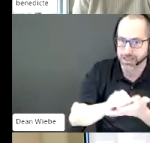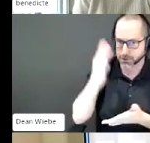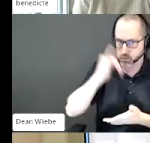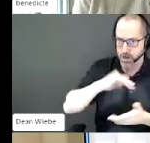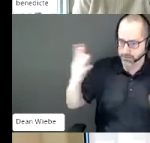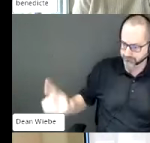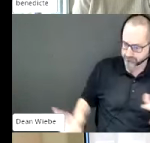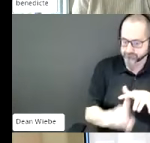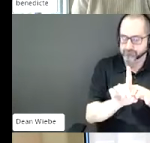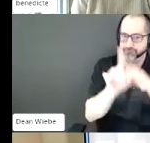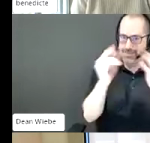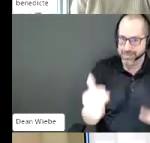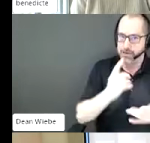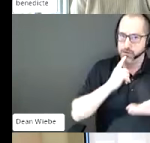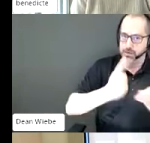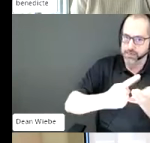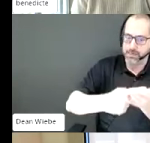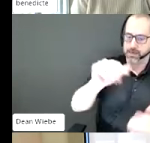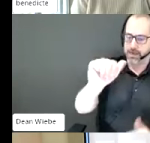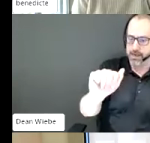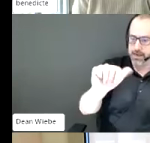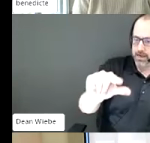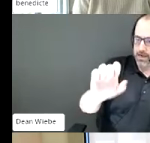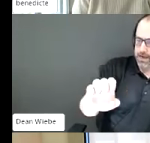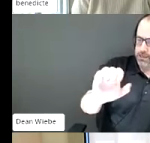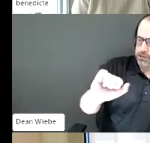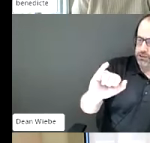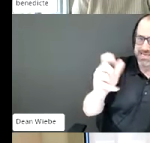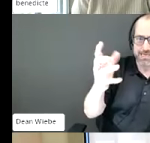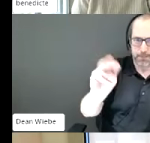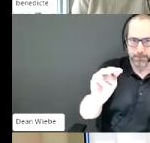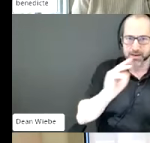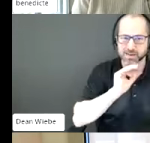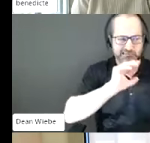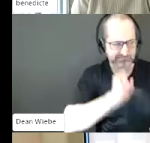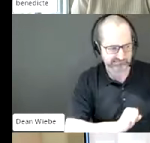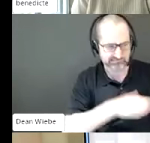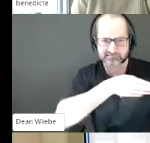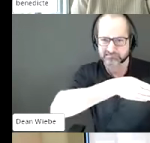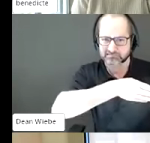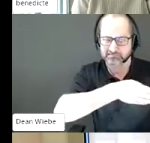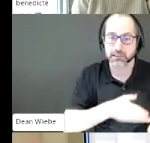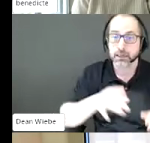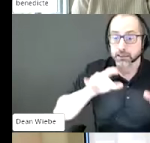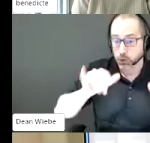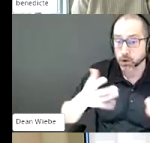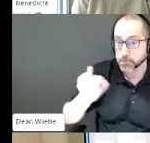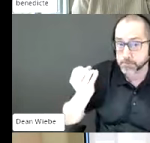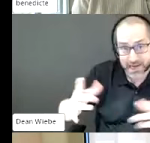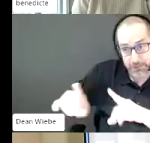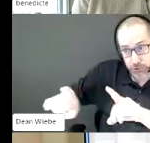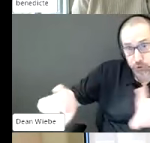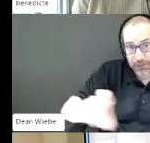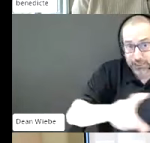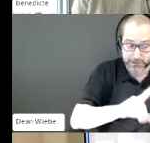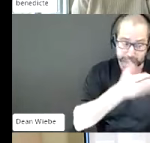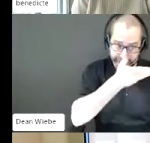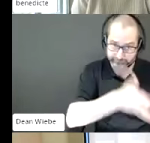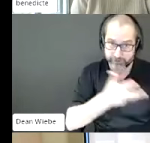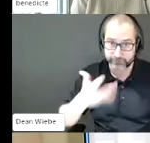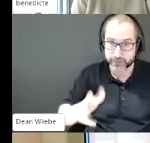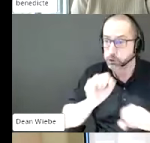today about ageism. So Martine has led several field surveys in Canada and abroad with